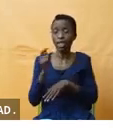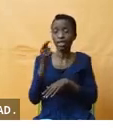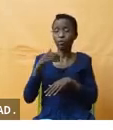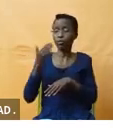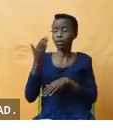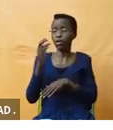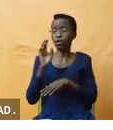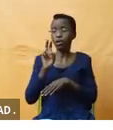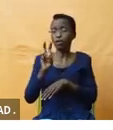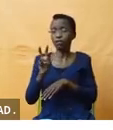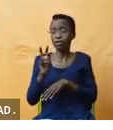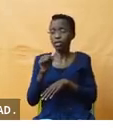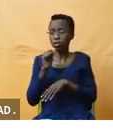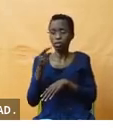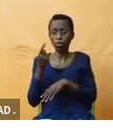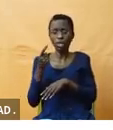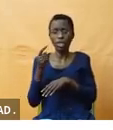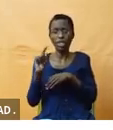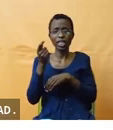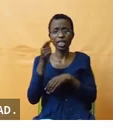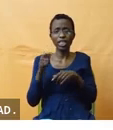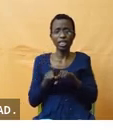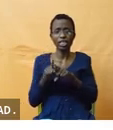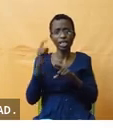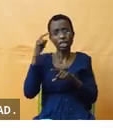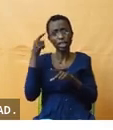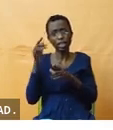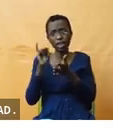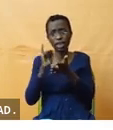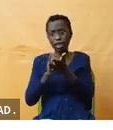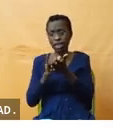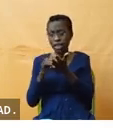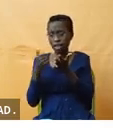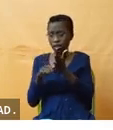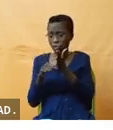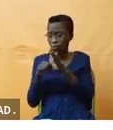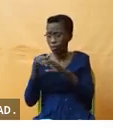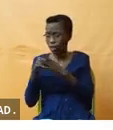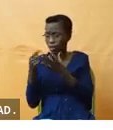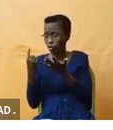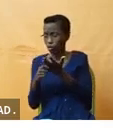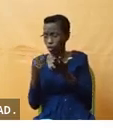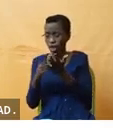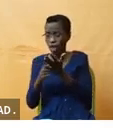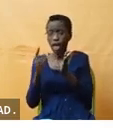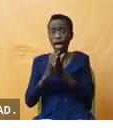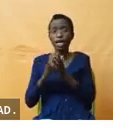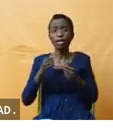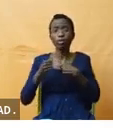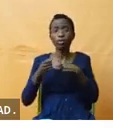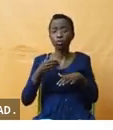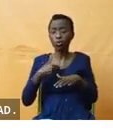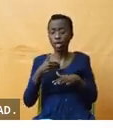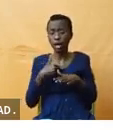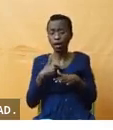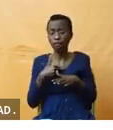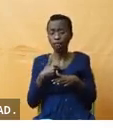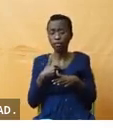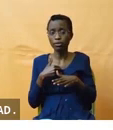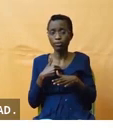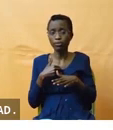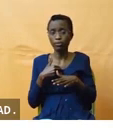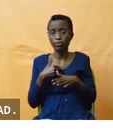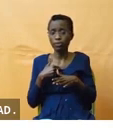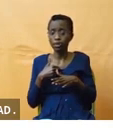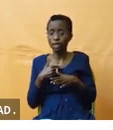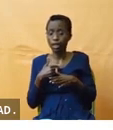consistent, not only in Kenya actually, I think it's also a problem in Uganda and Rwanda. You have these recommendations